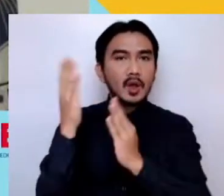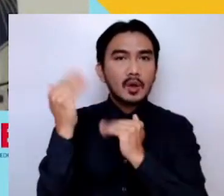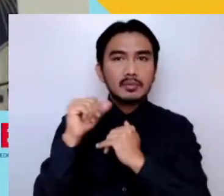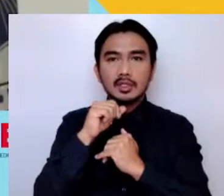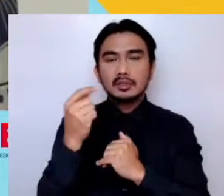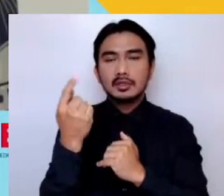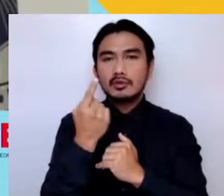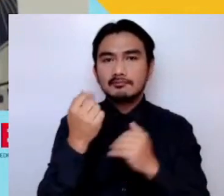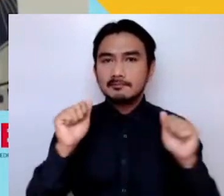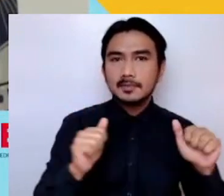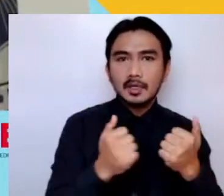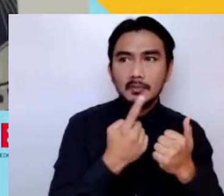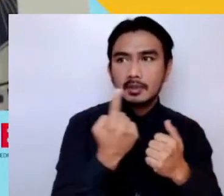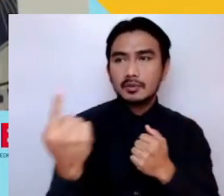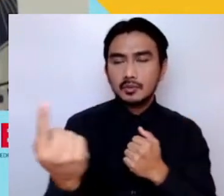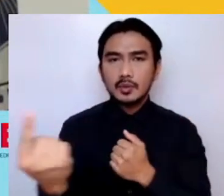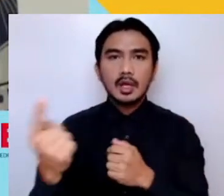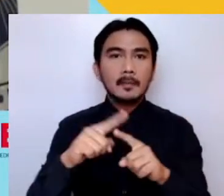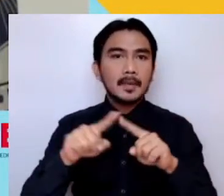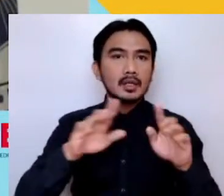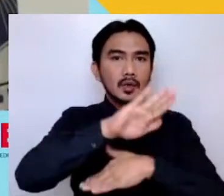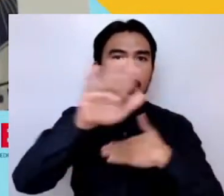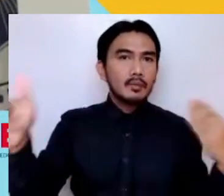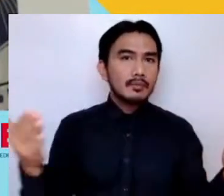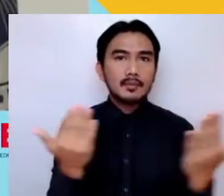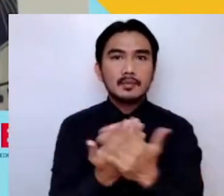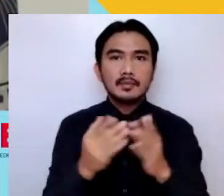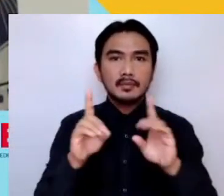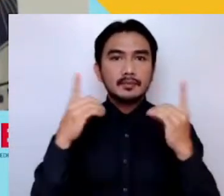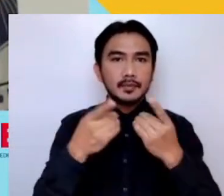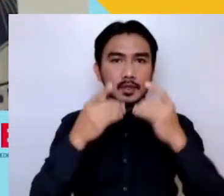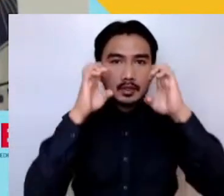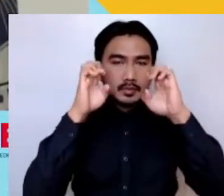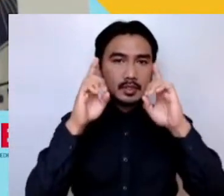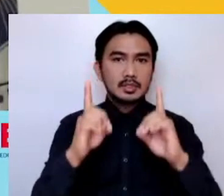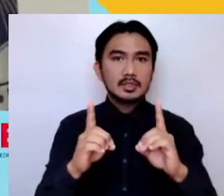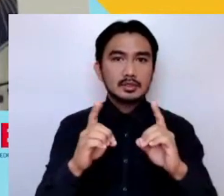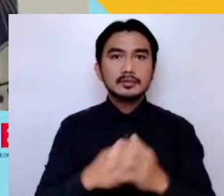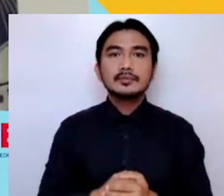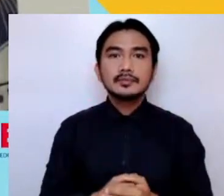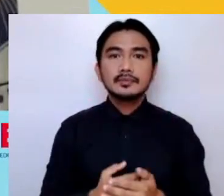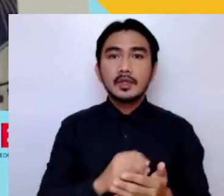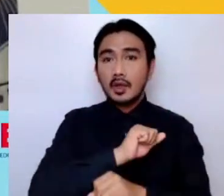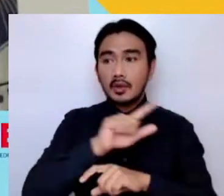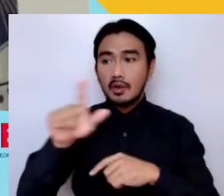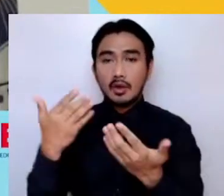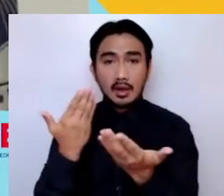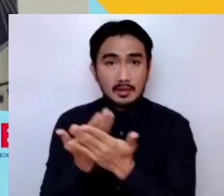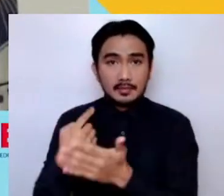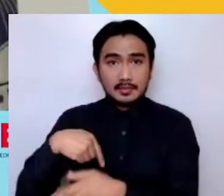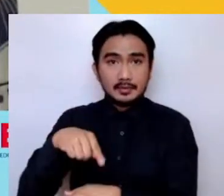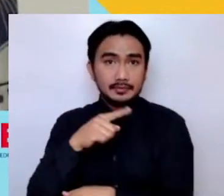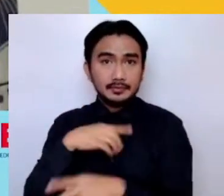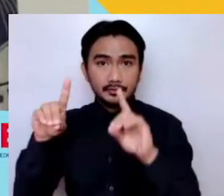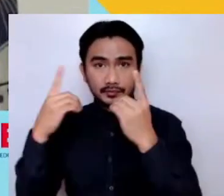one another, but for the entire Department of Education as well. All of us in the Department of Education, whether